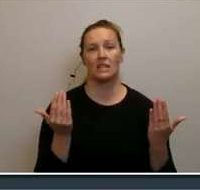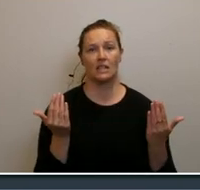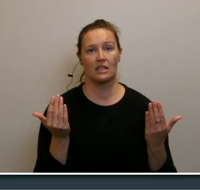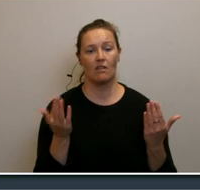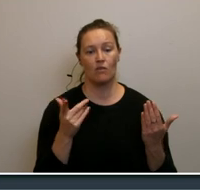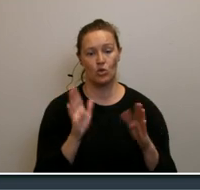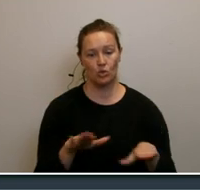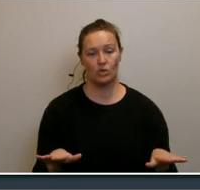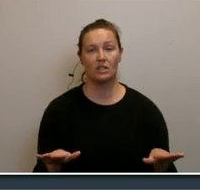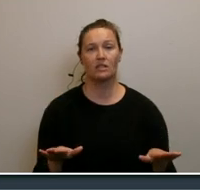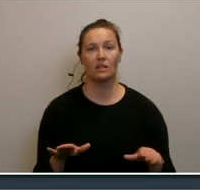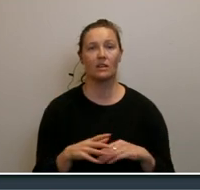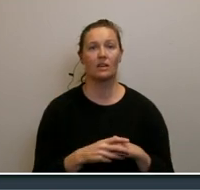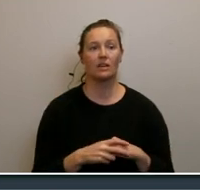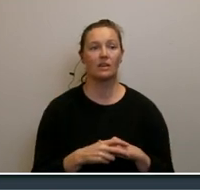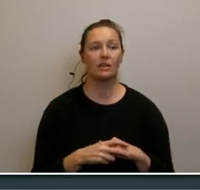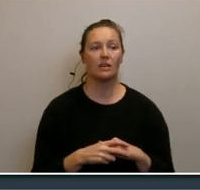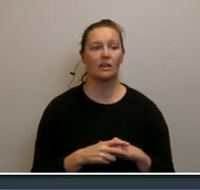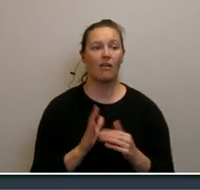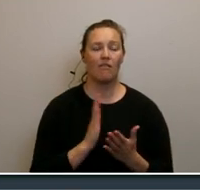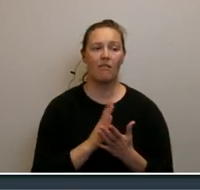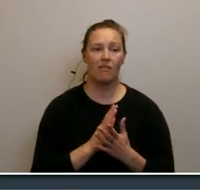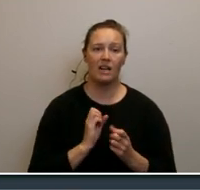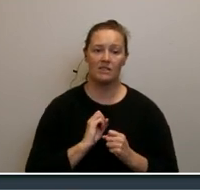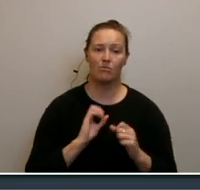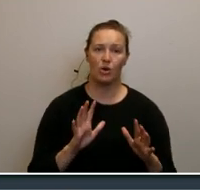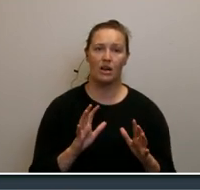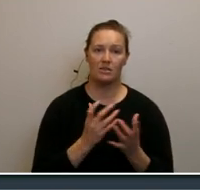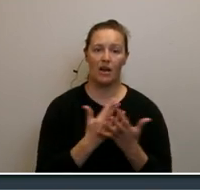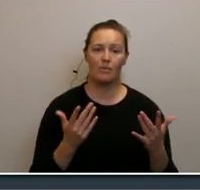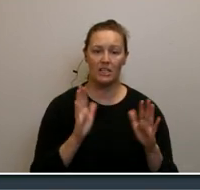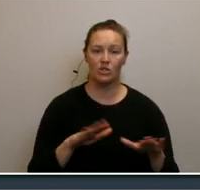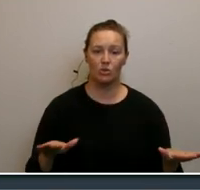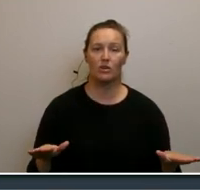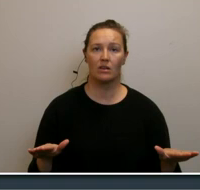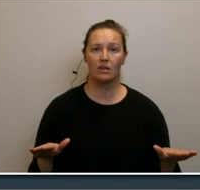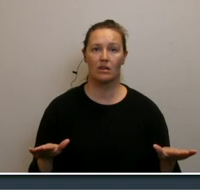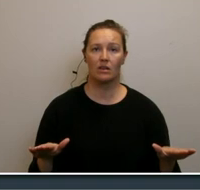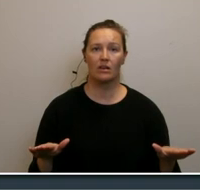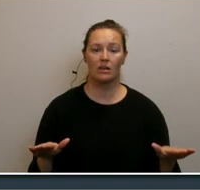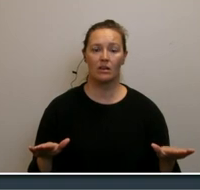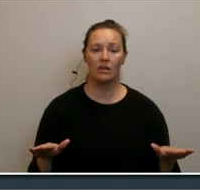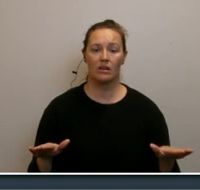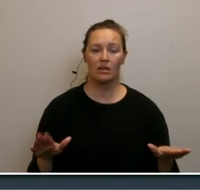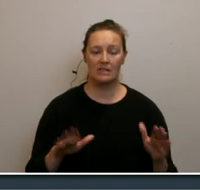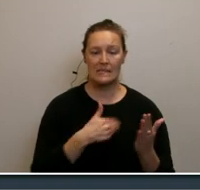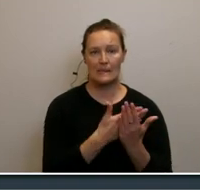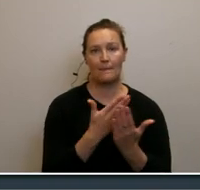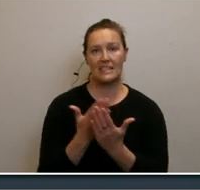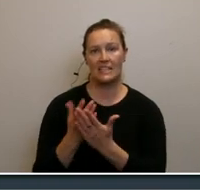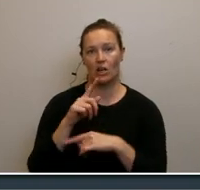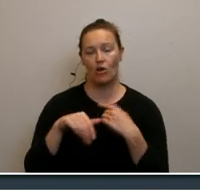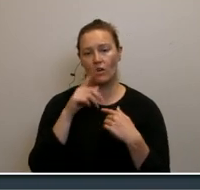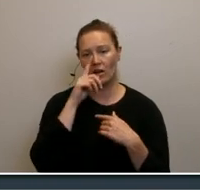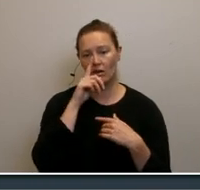Unity Day for our children, our tamariki, and I was really surprised at the number of children making and young people making submissions around